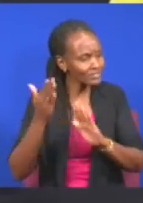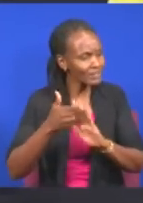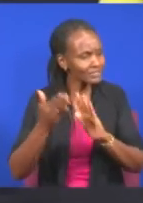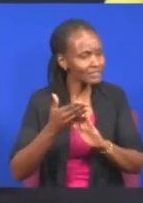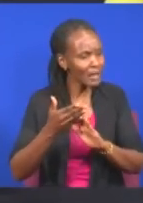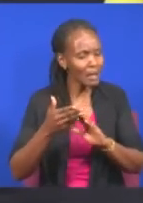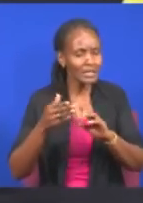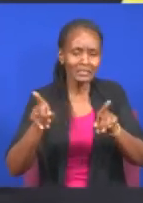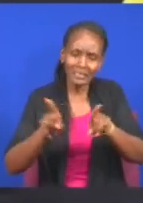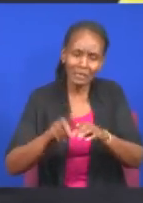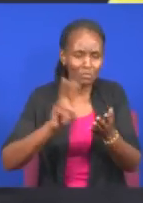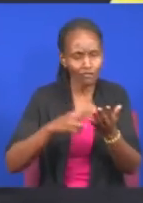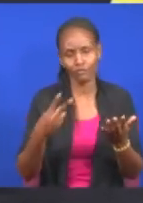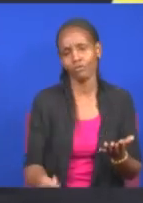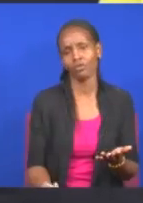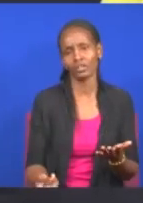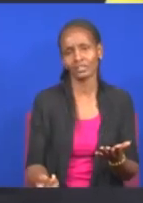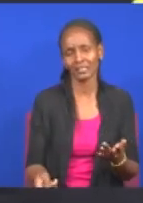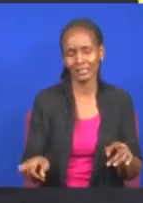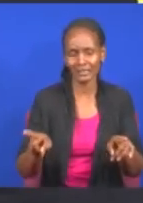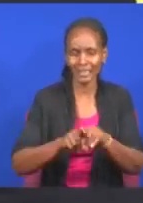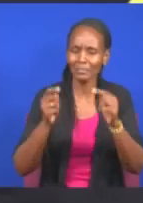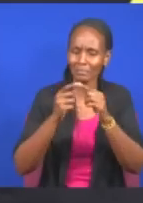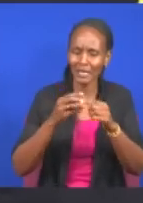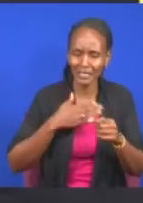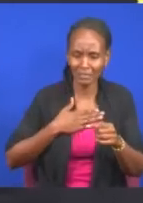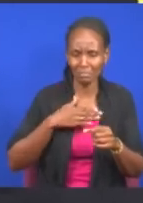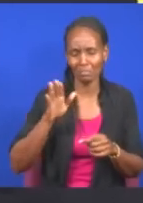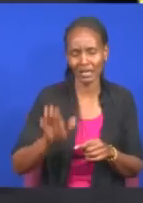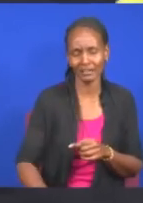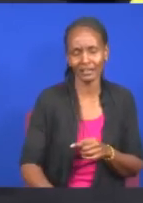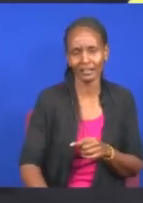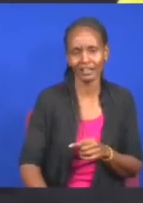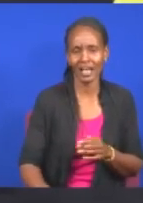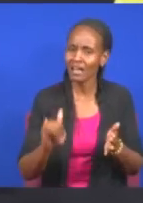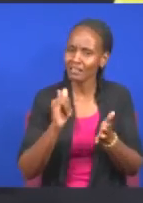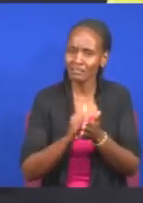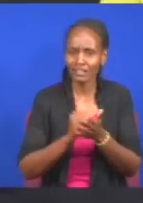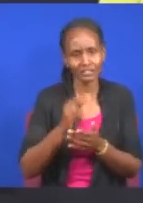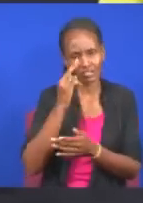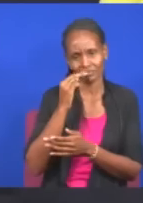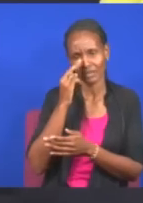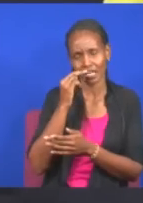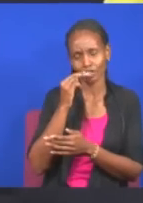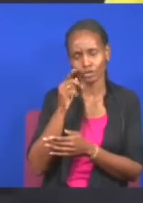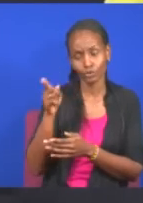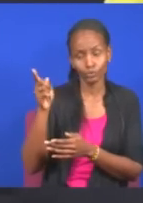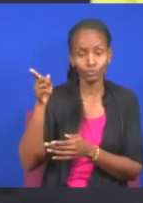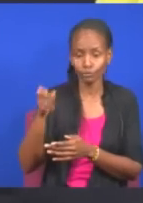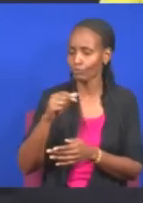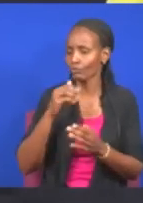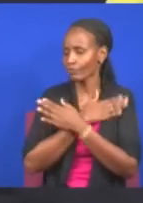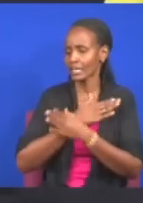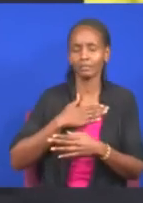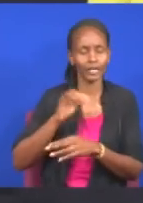I even fell down and hurt my leg. That is so funny. You're not my friend. No.